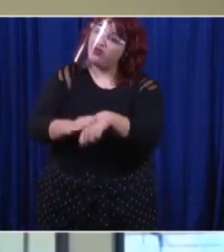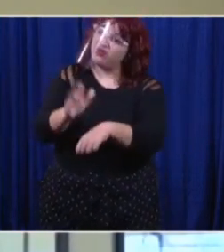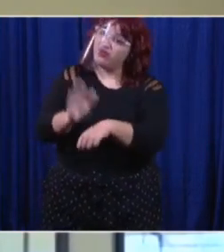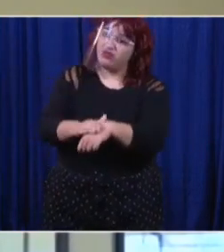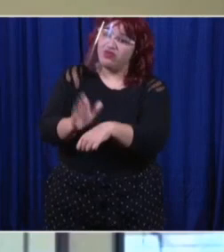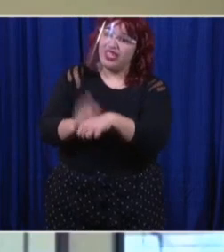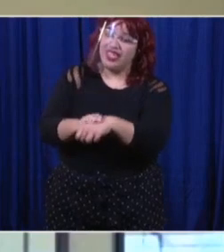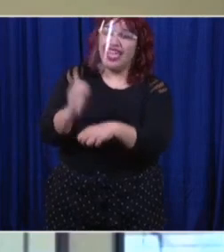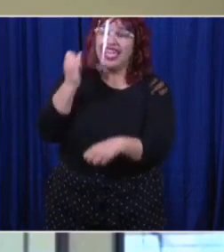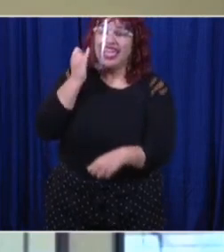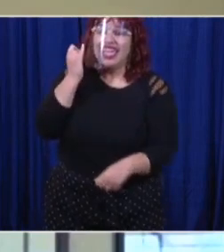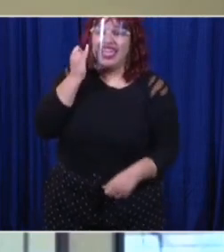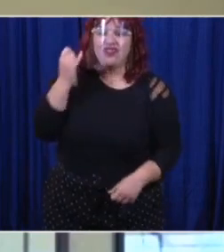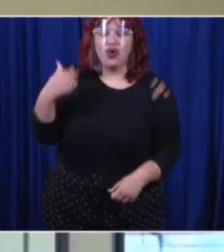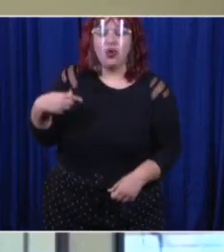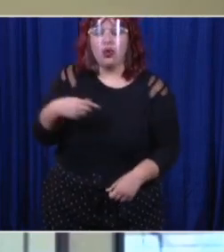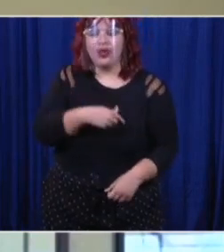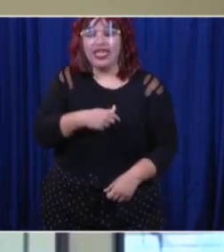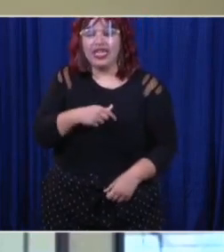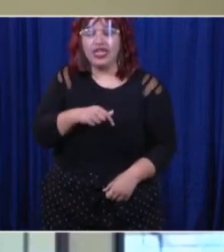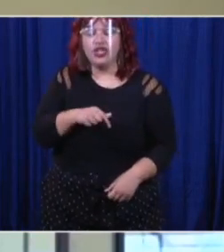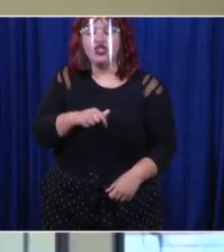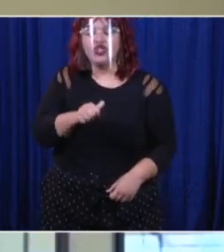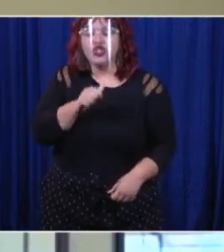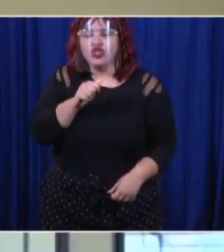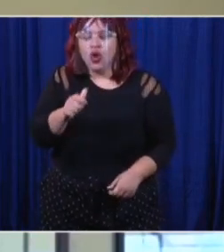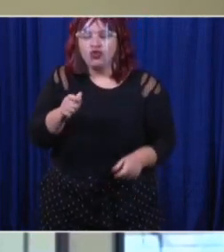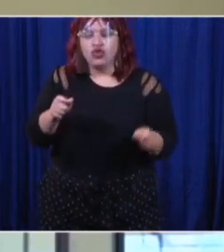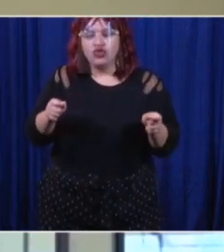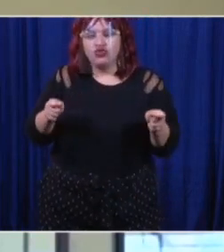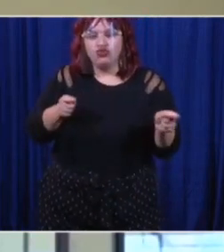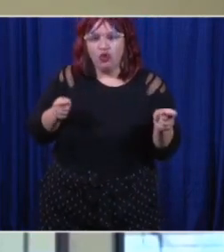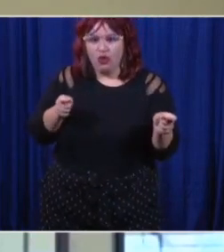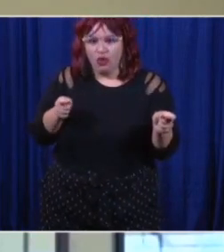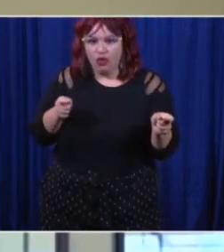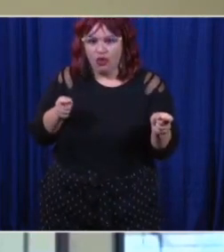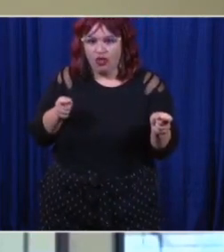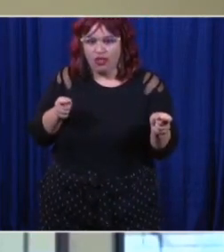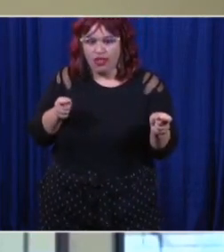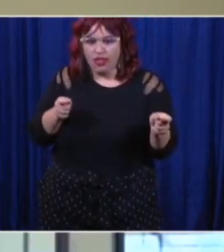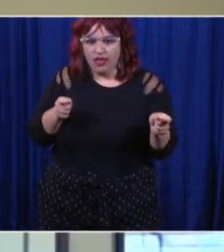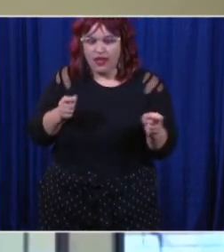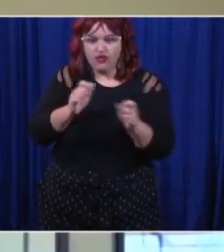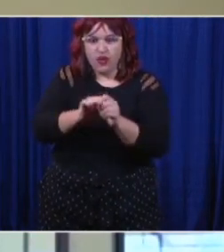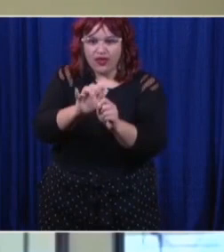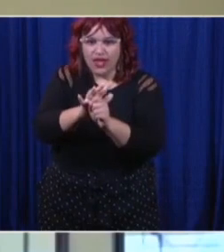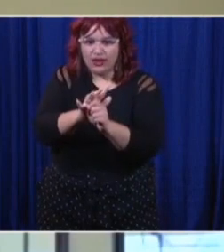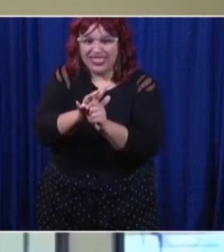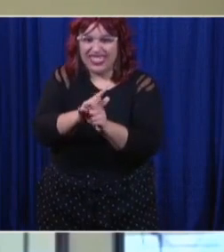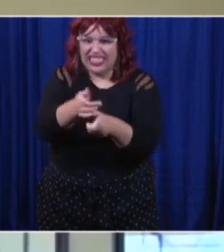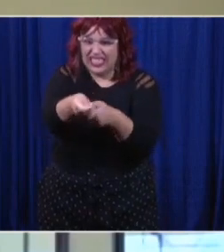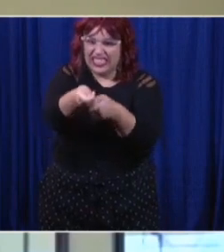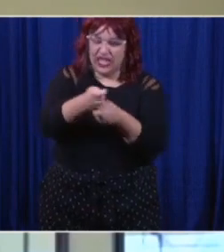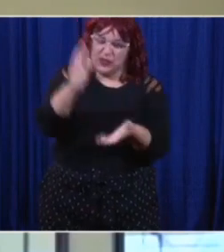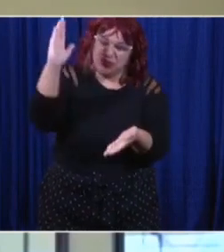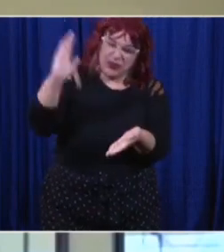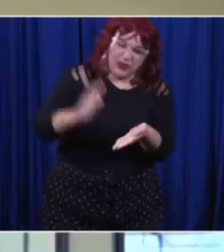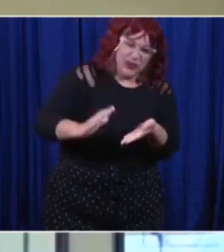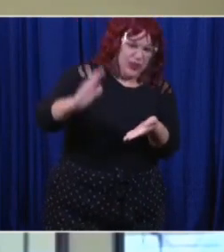we don't control the spread of the virus and our case numbers, we won't be able to continue